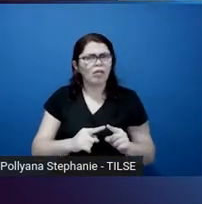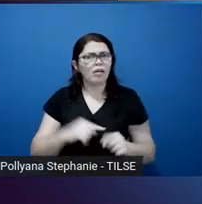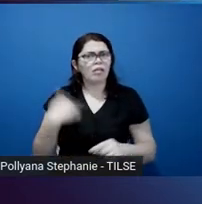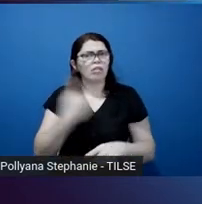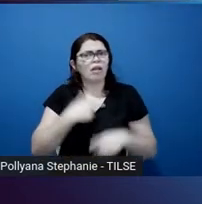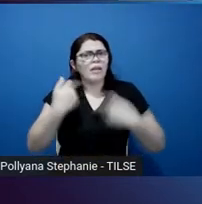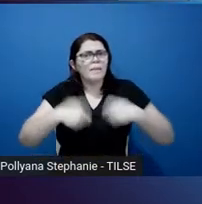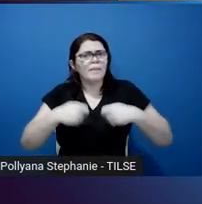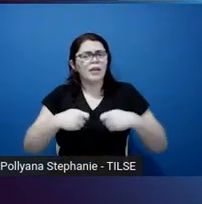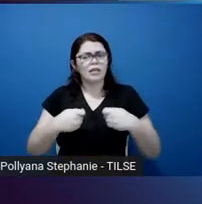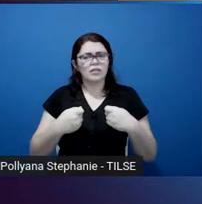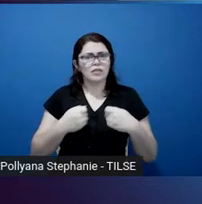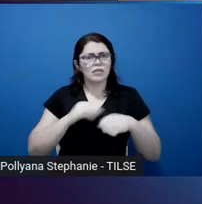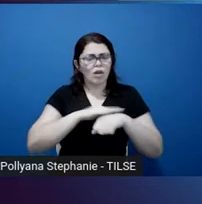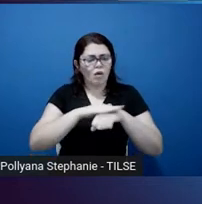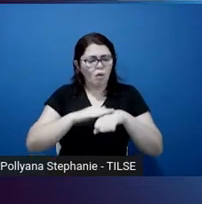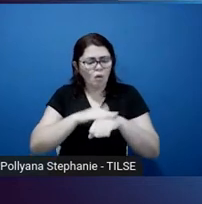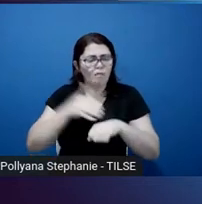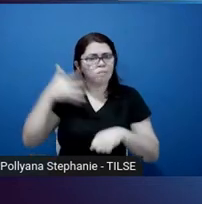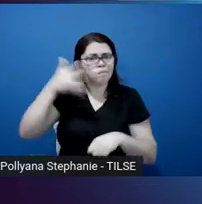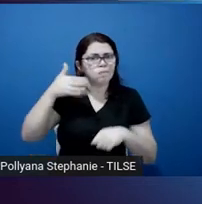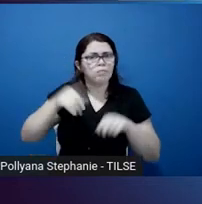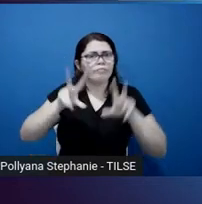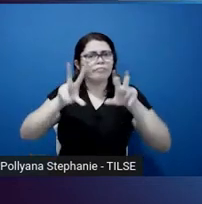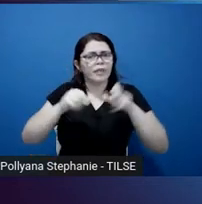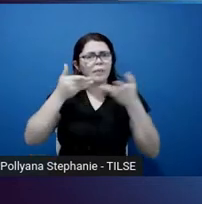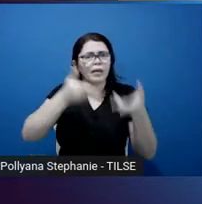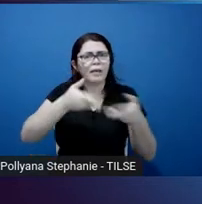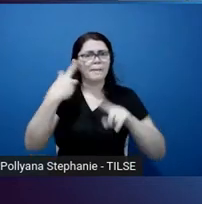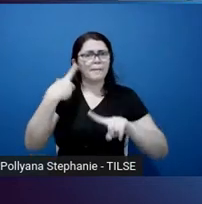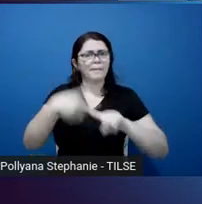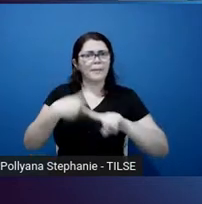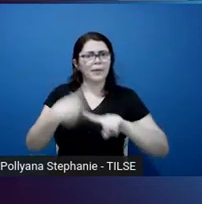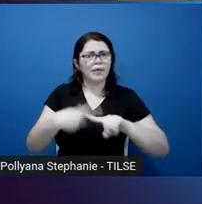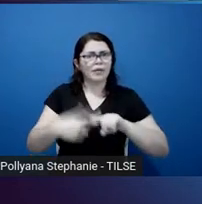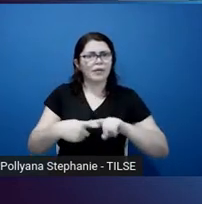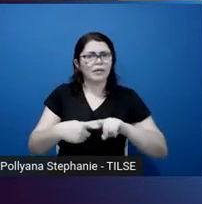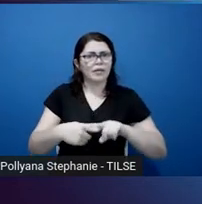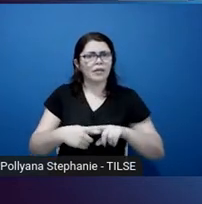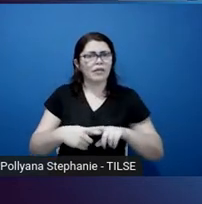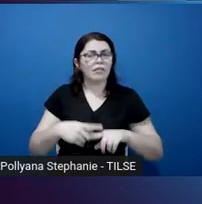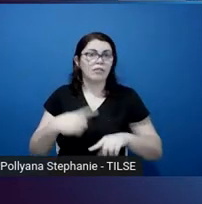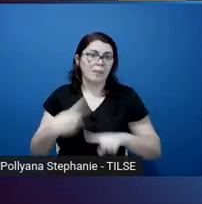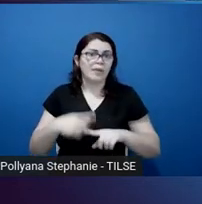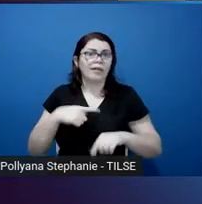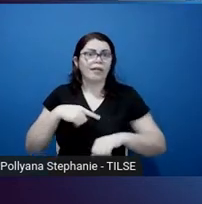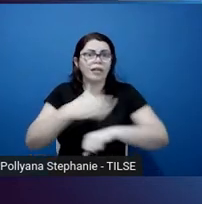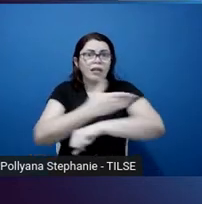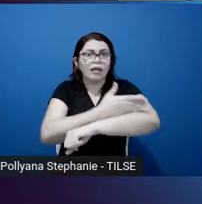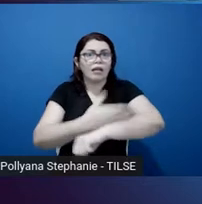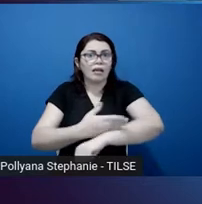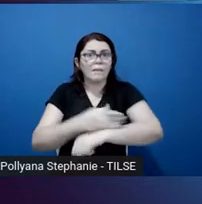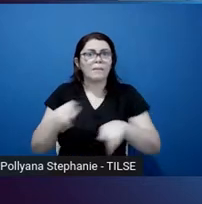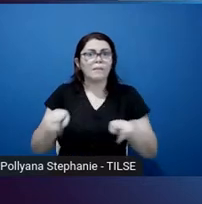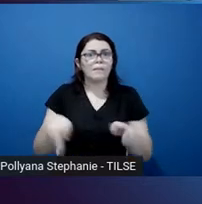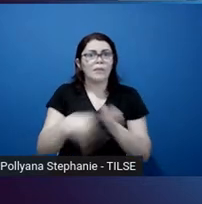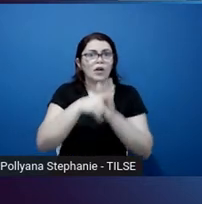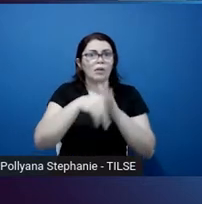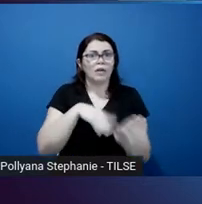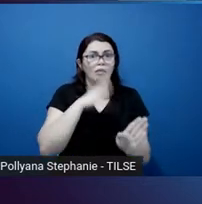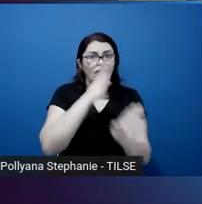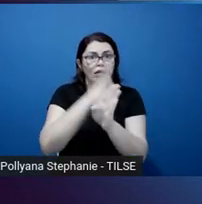about anti-racism? So these are practices of identifying and